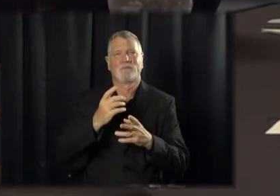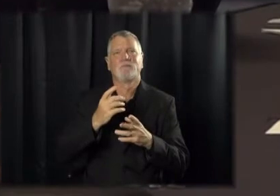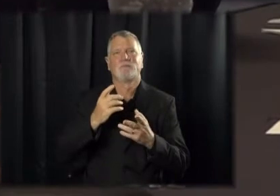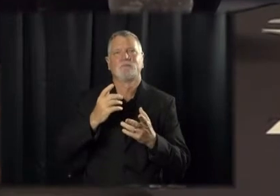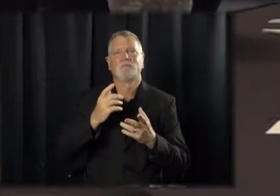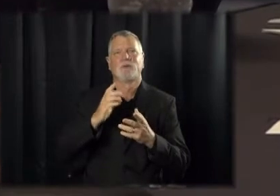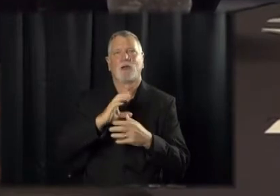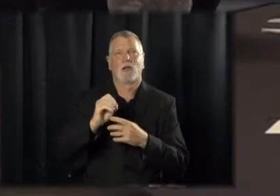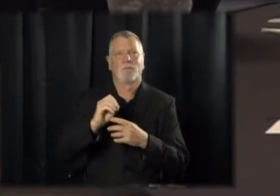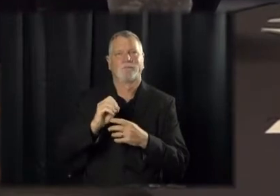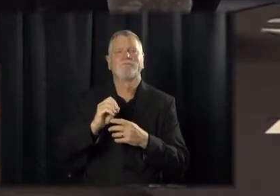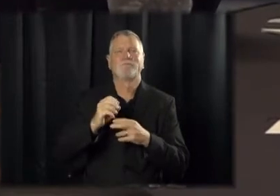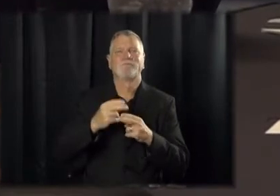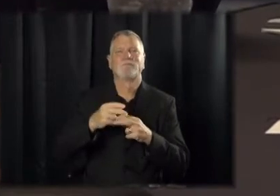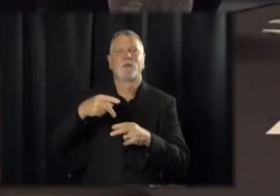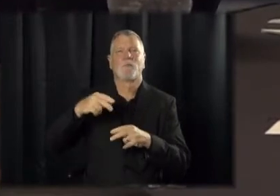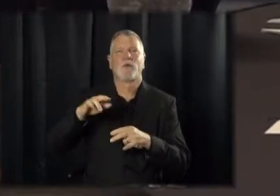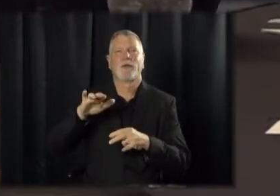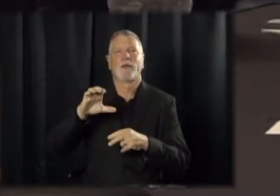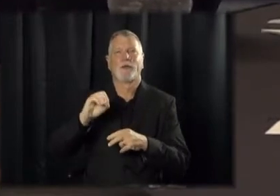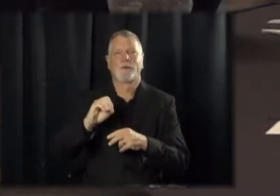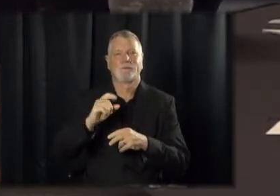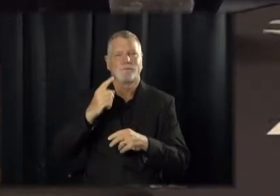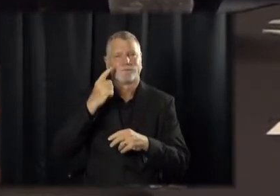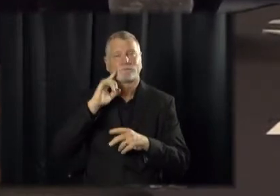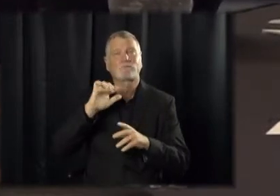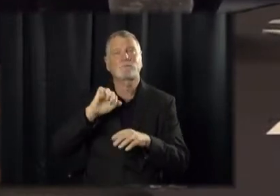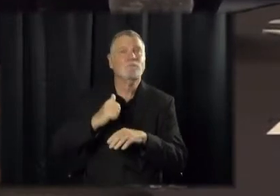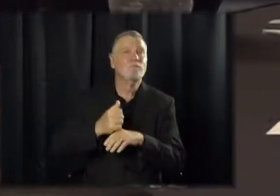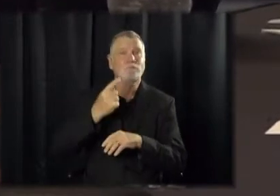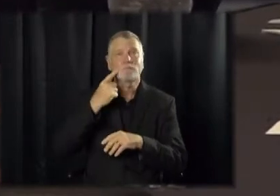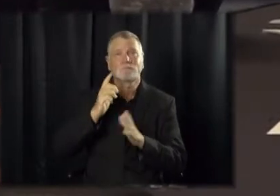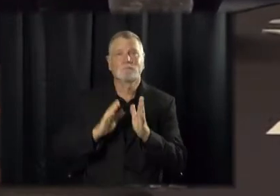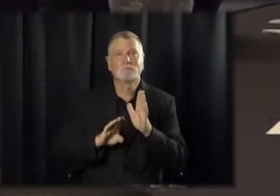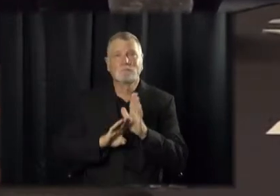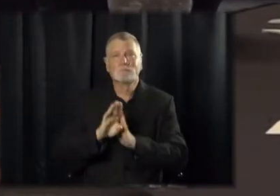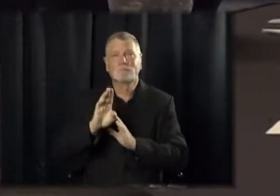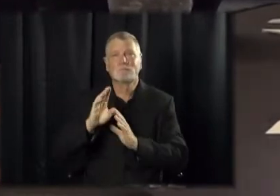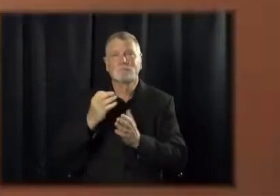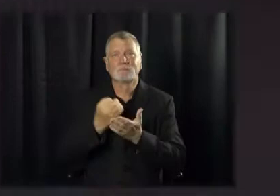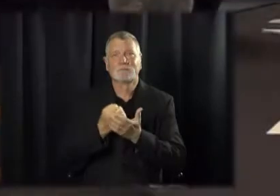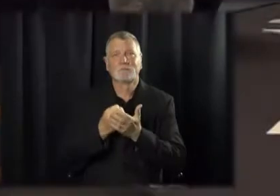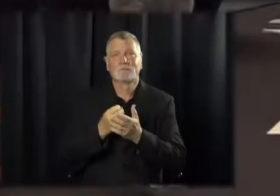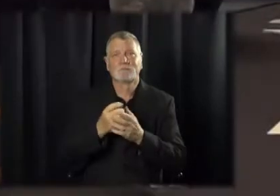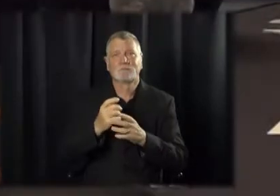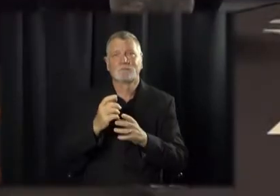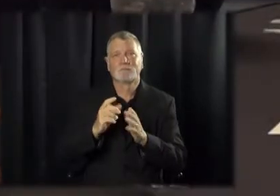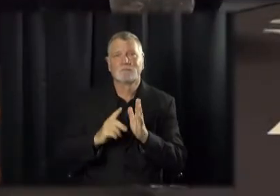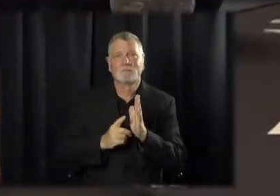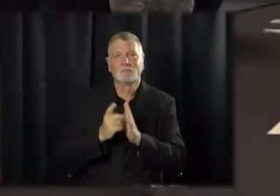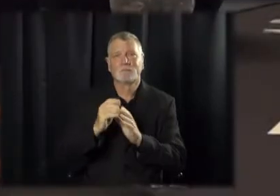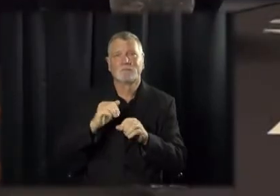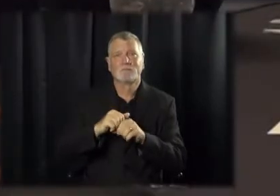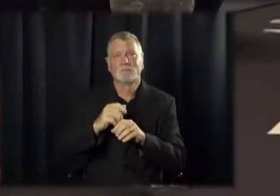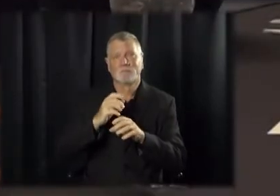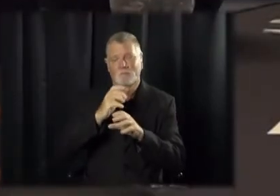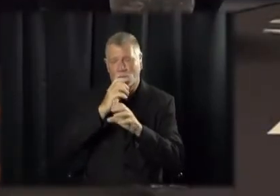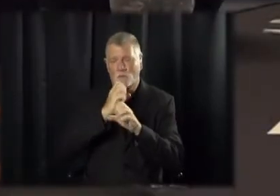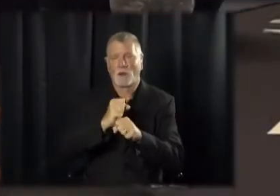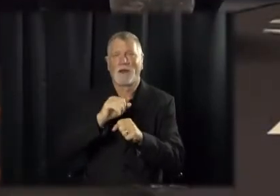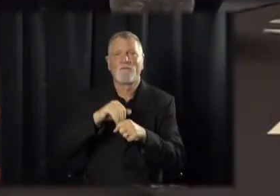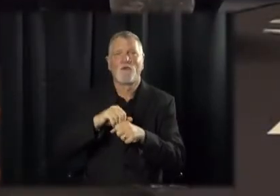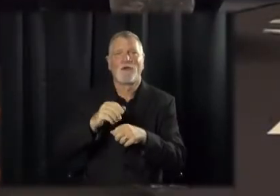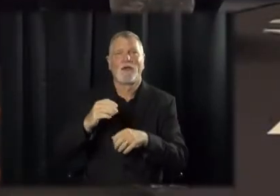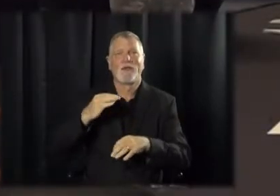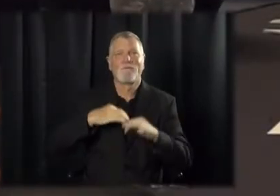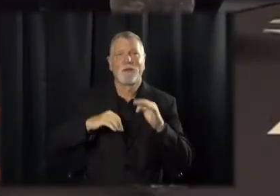Pridco. Pridco was created to foster economic development in Puerto Rico by attracting investment and job creation